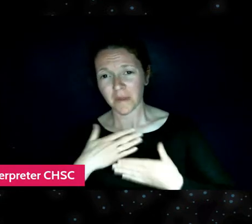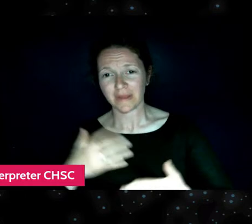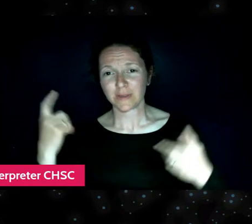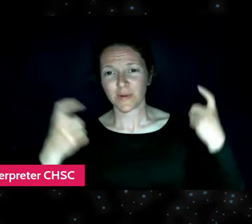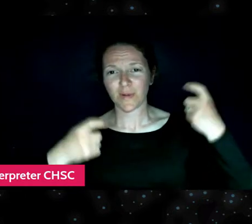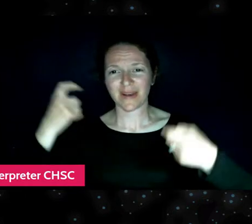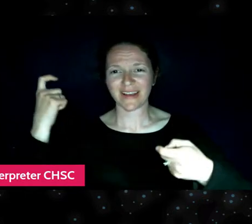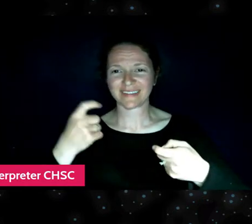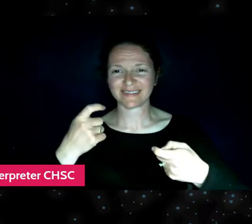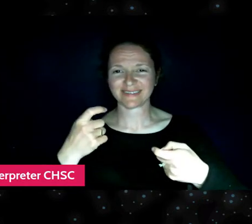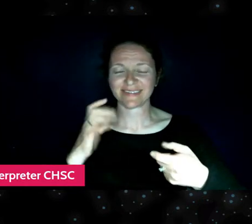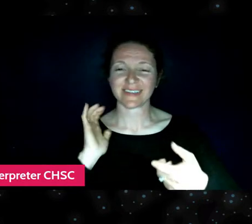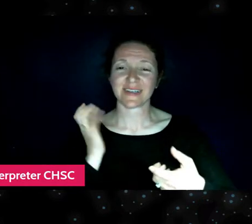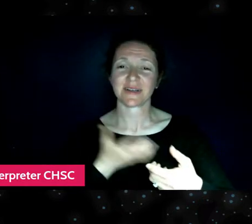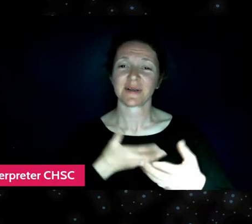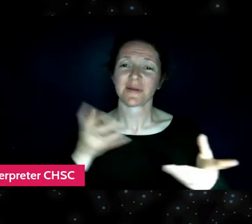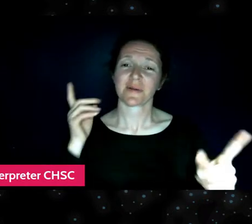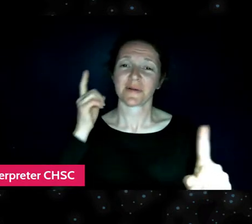goal is to reach